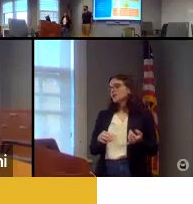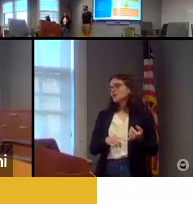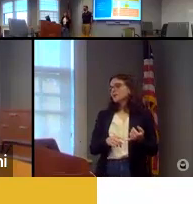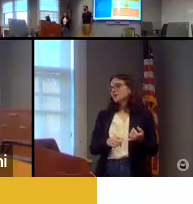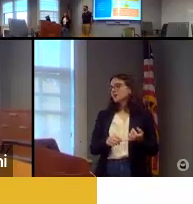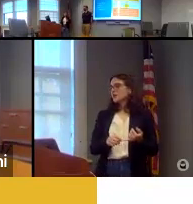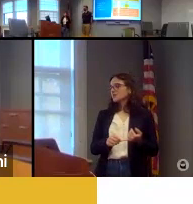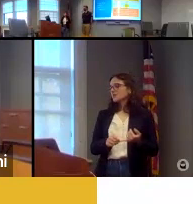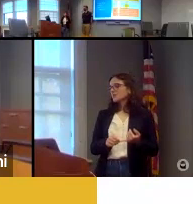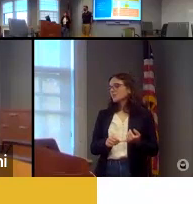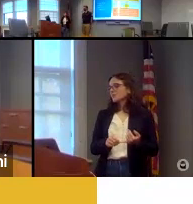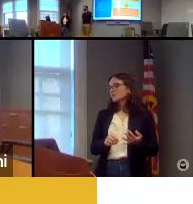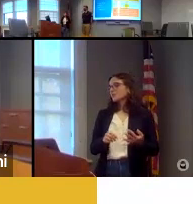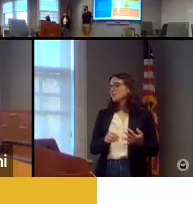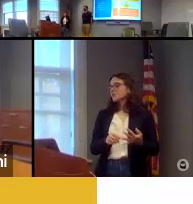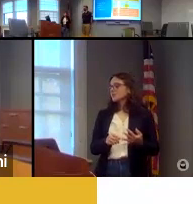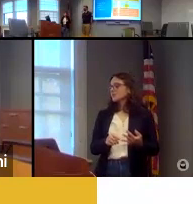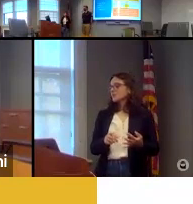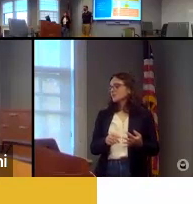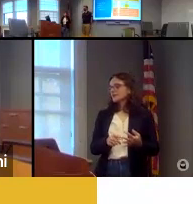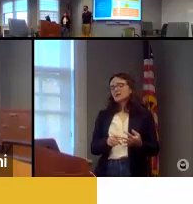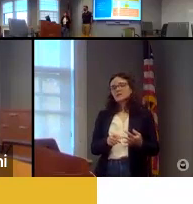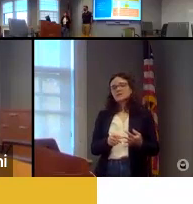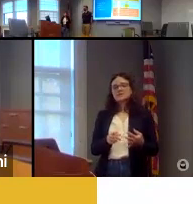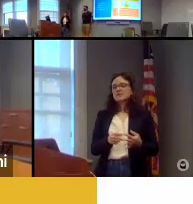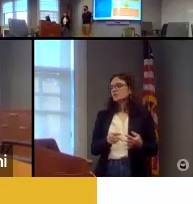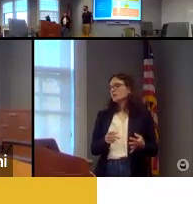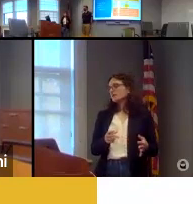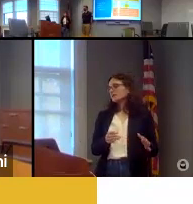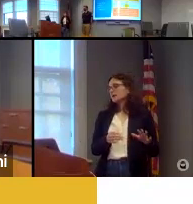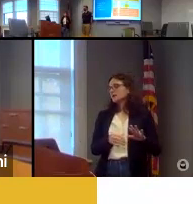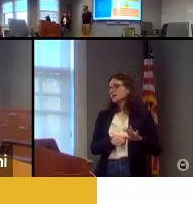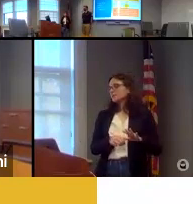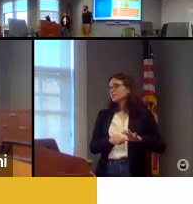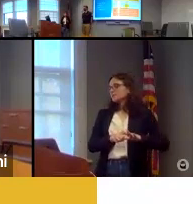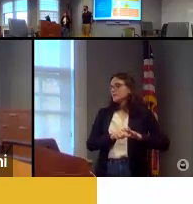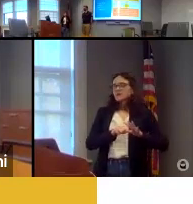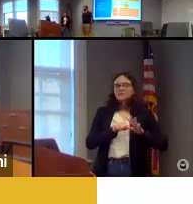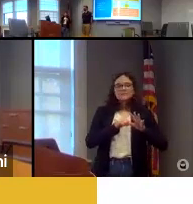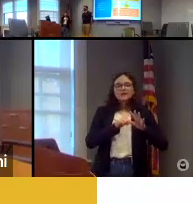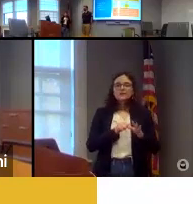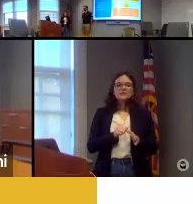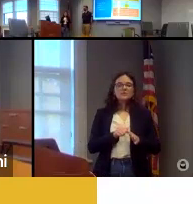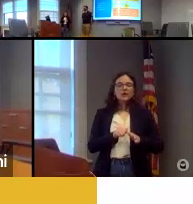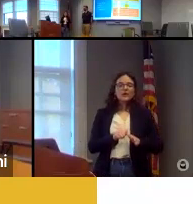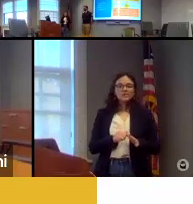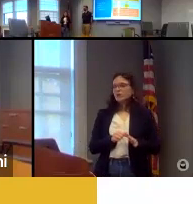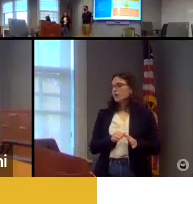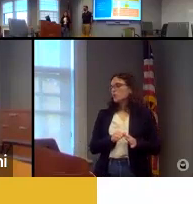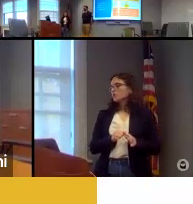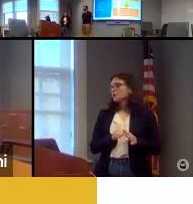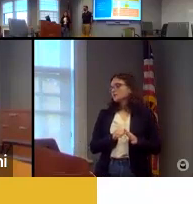would incorporate anonymized eyewitness reports, cell phone photos, satellite images, social media, any governmental